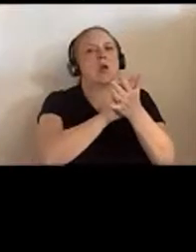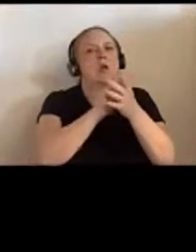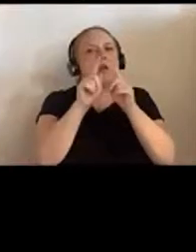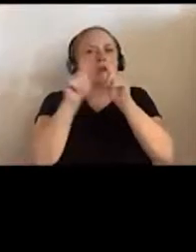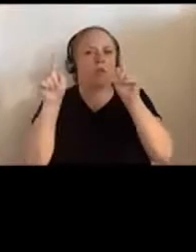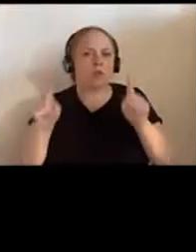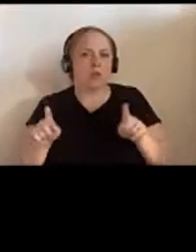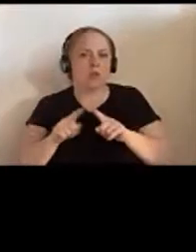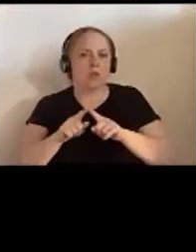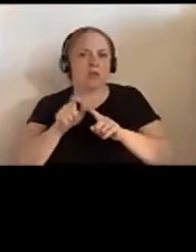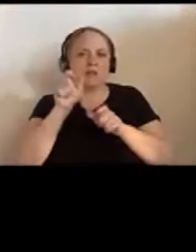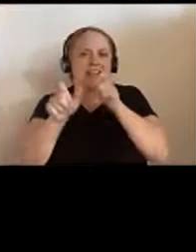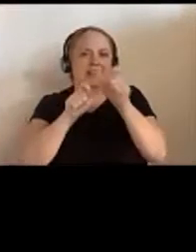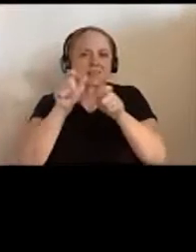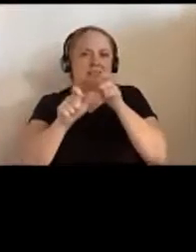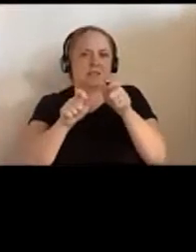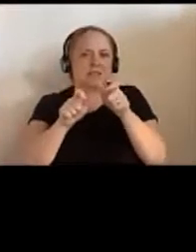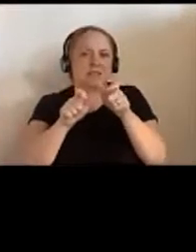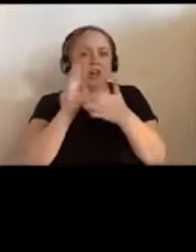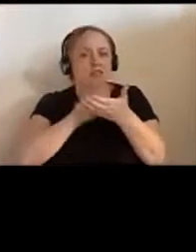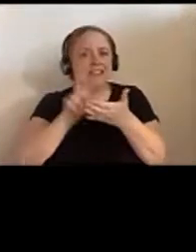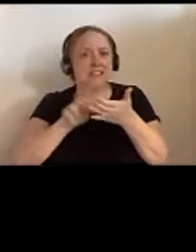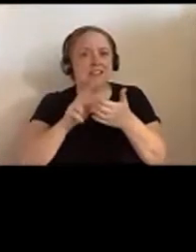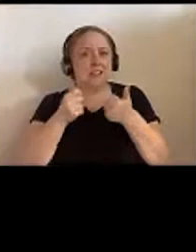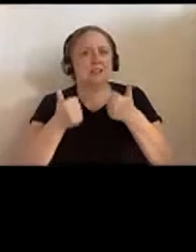of an epigram. And so I'll just go ahead and read that out.